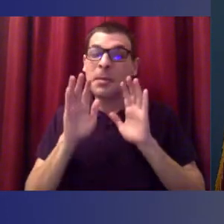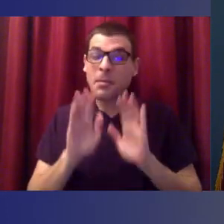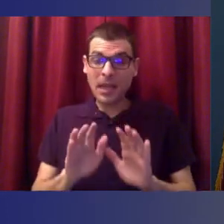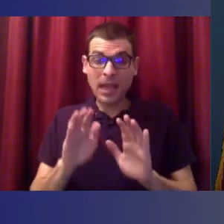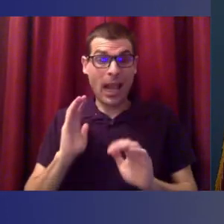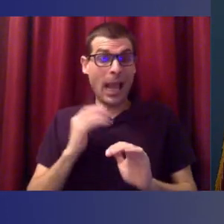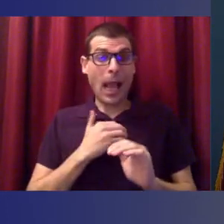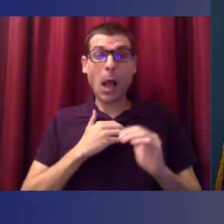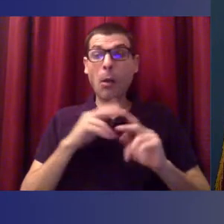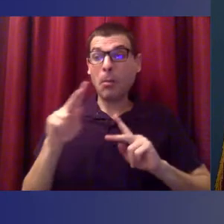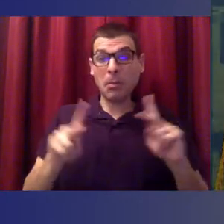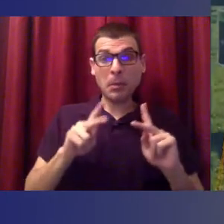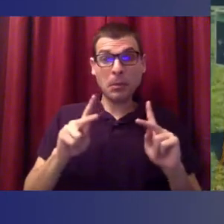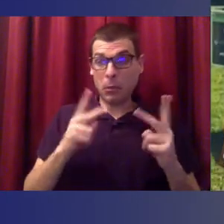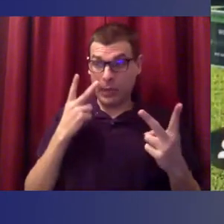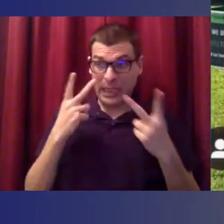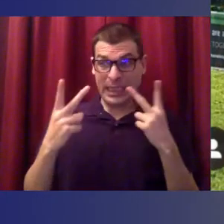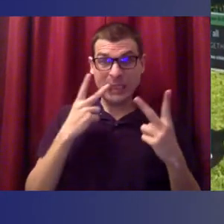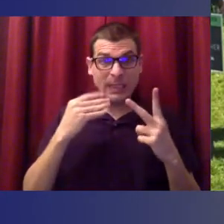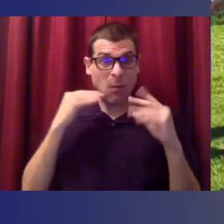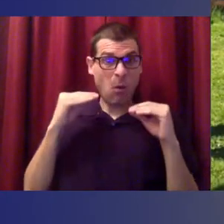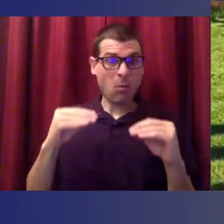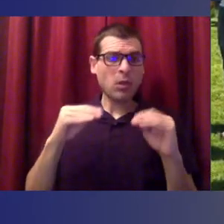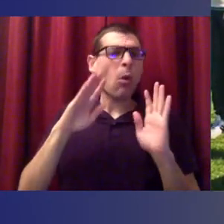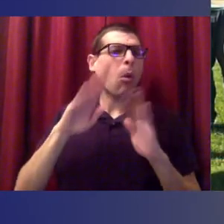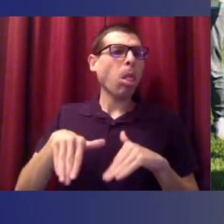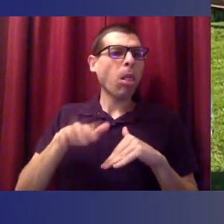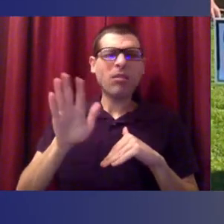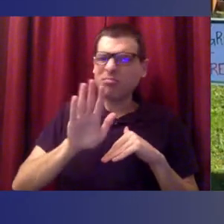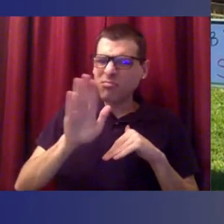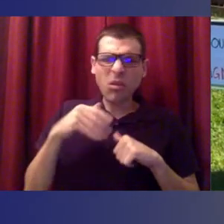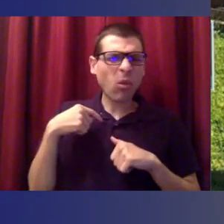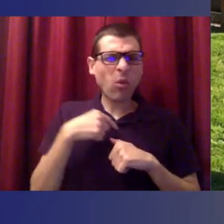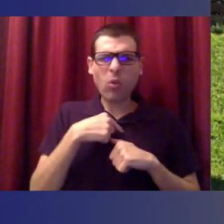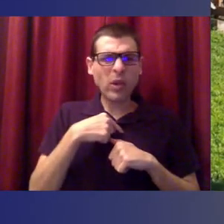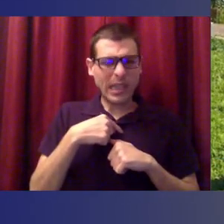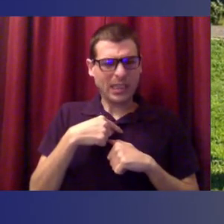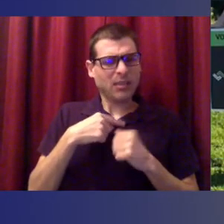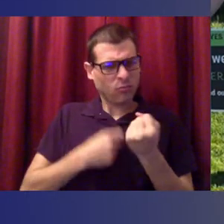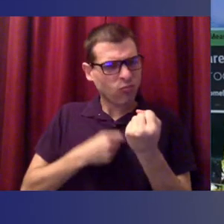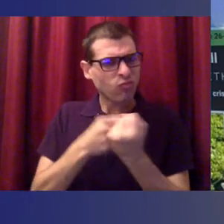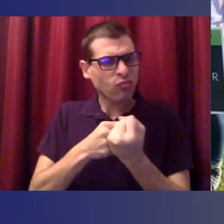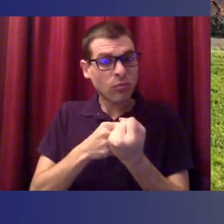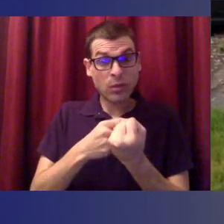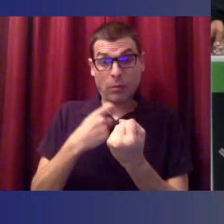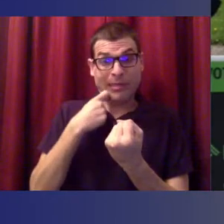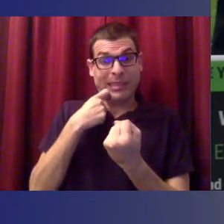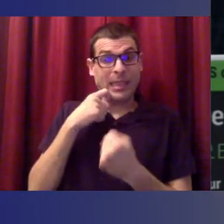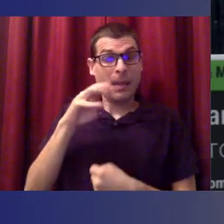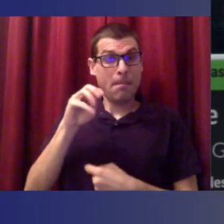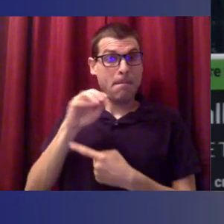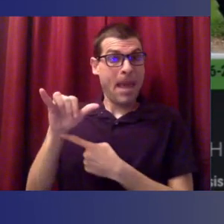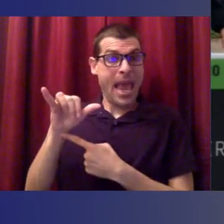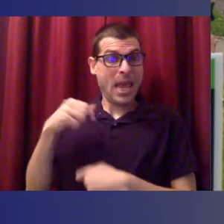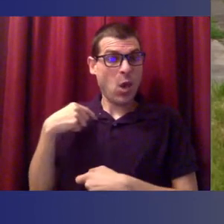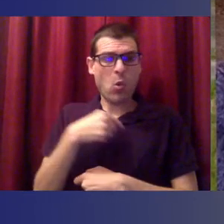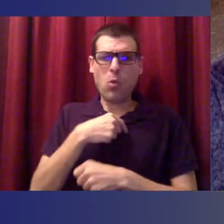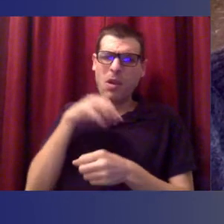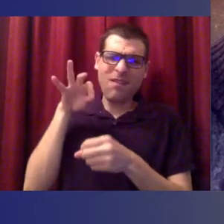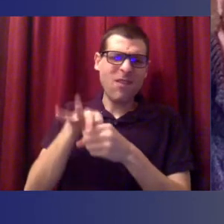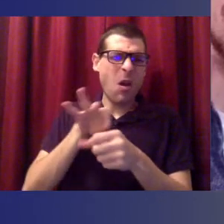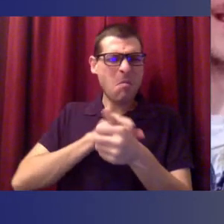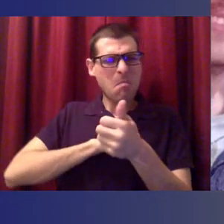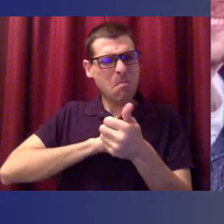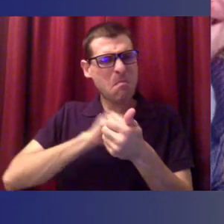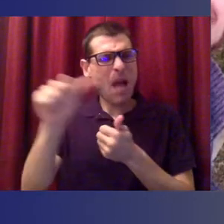the doorstep of transformation. Last May, voters approved an historic investment in supportive housing services that